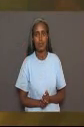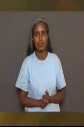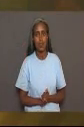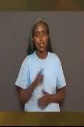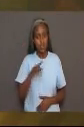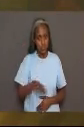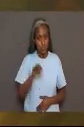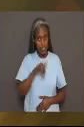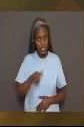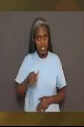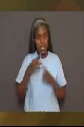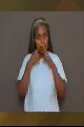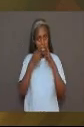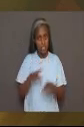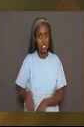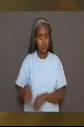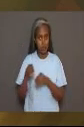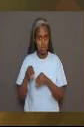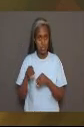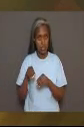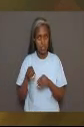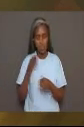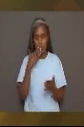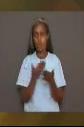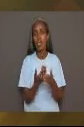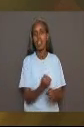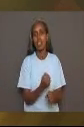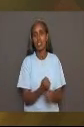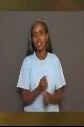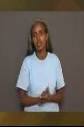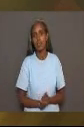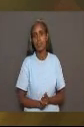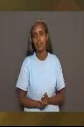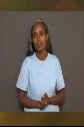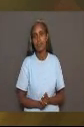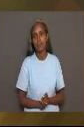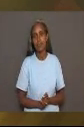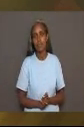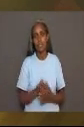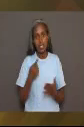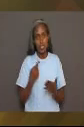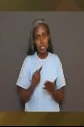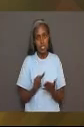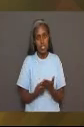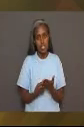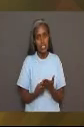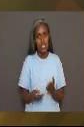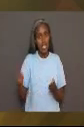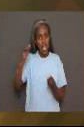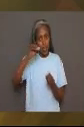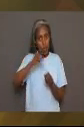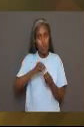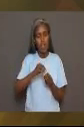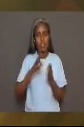Did you find the same answer, students? Well done. There is a corollary to